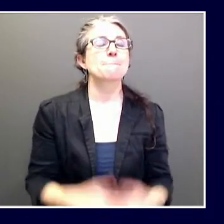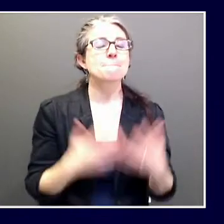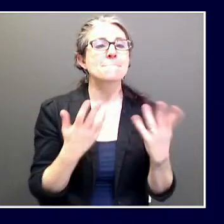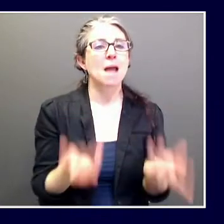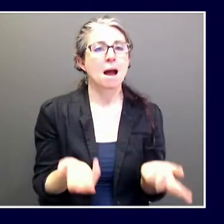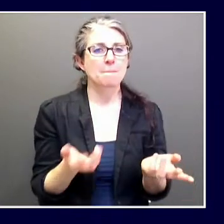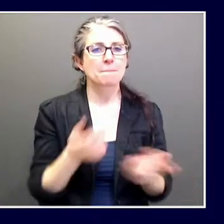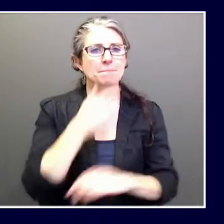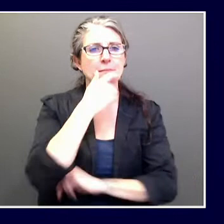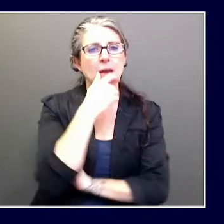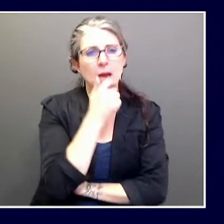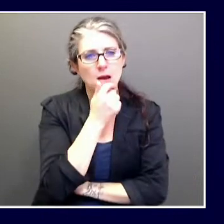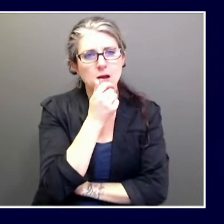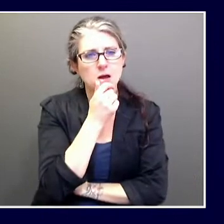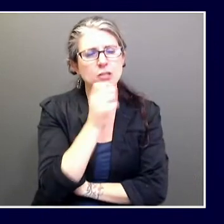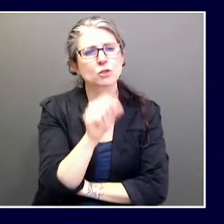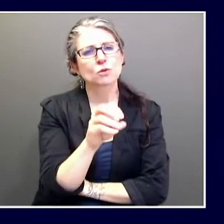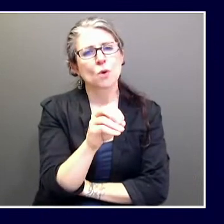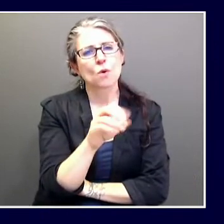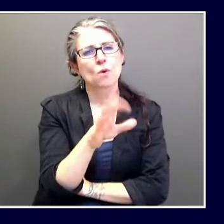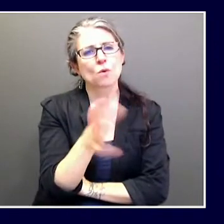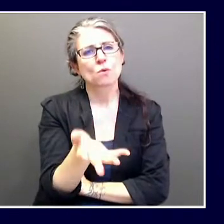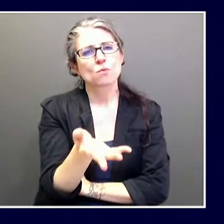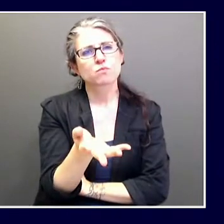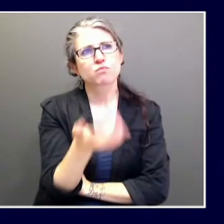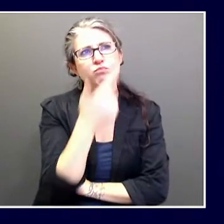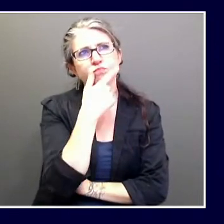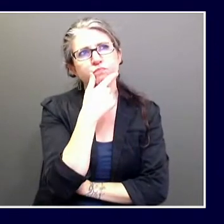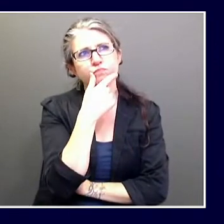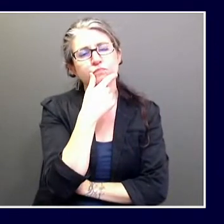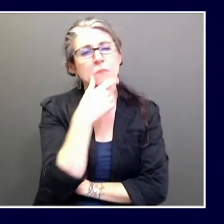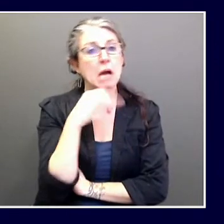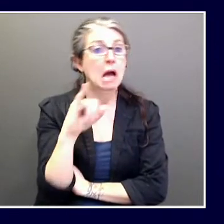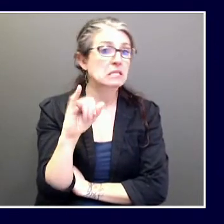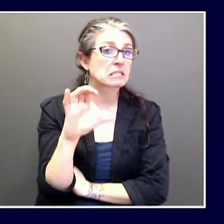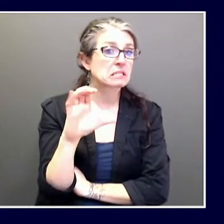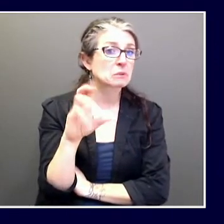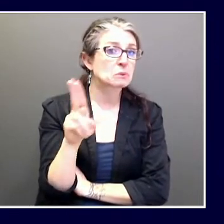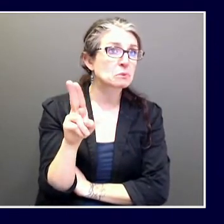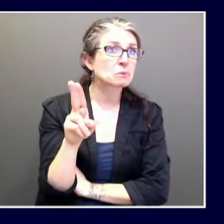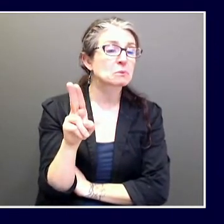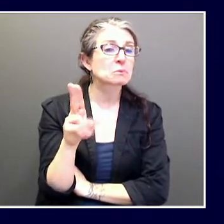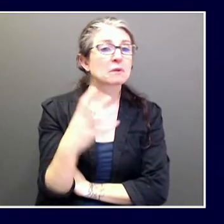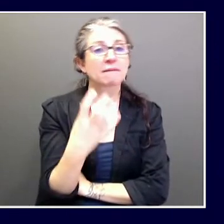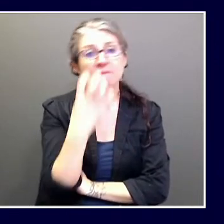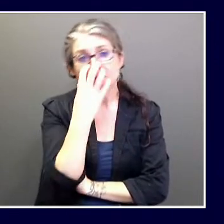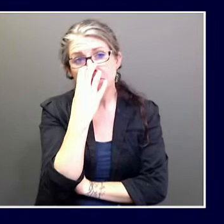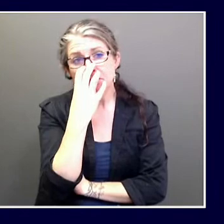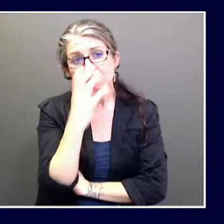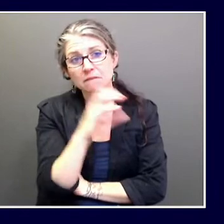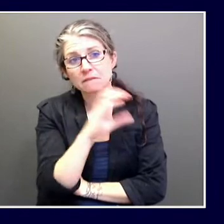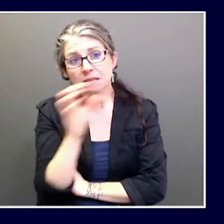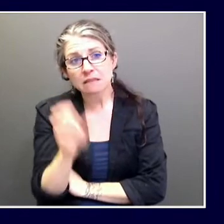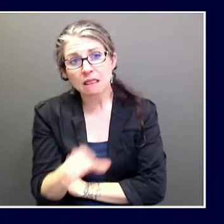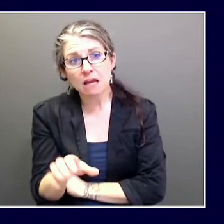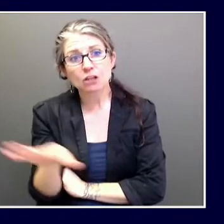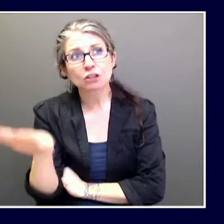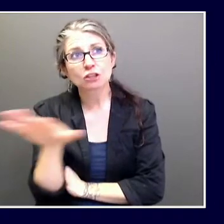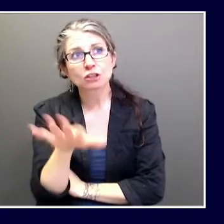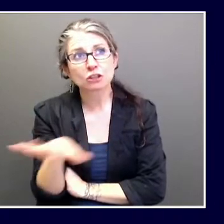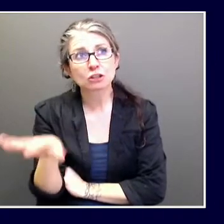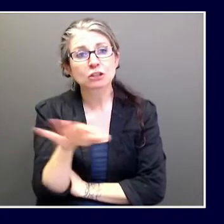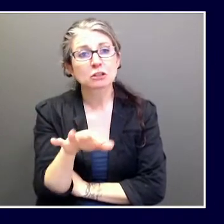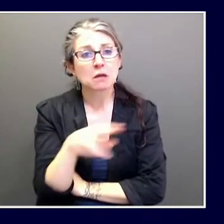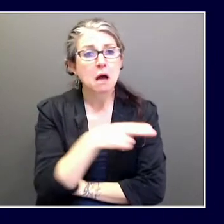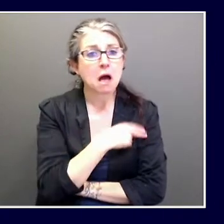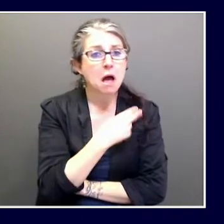folks in critical care units, the number of folks on a ventilator, number of hospitalizations, these numbers are